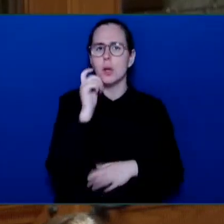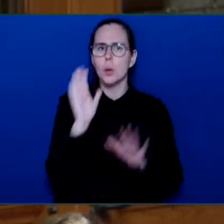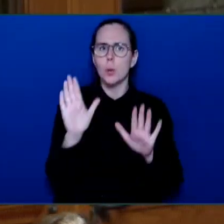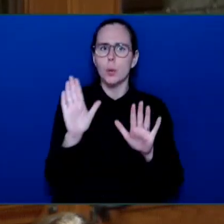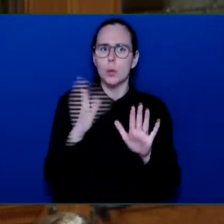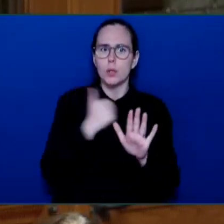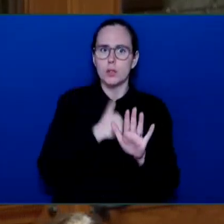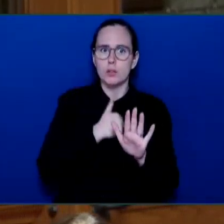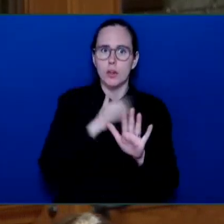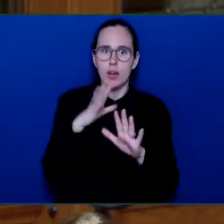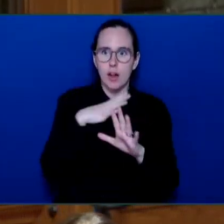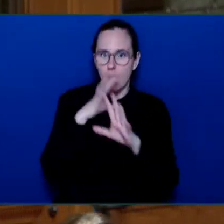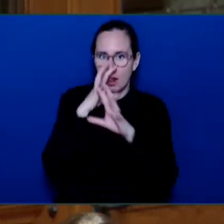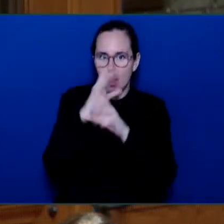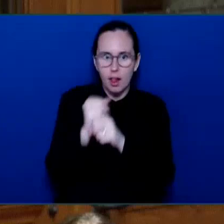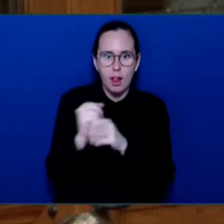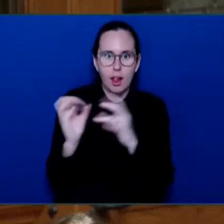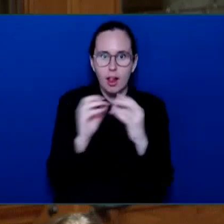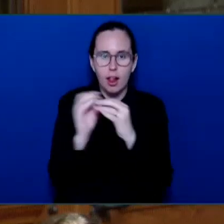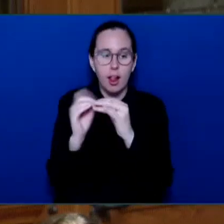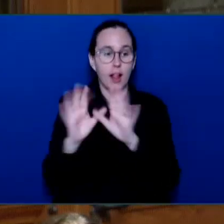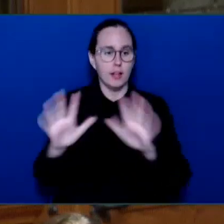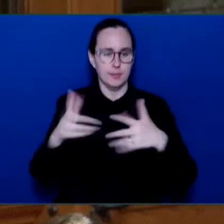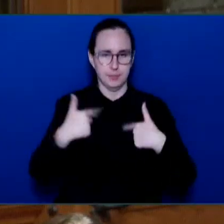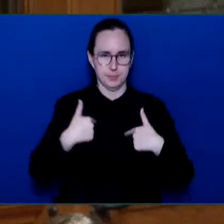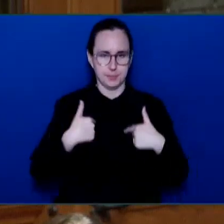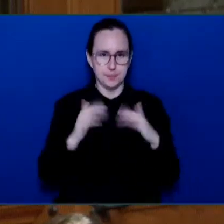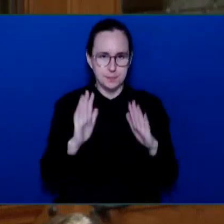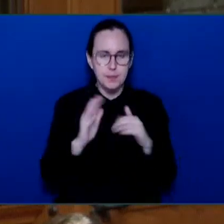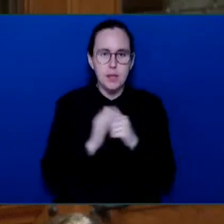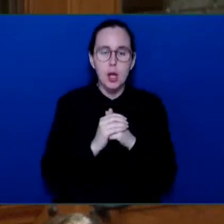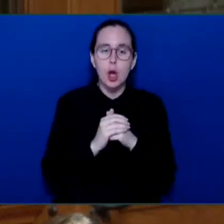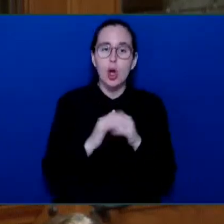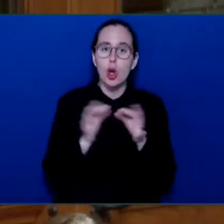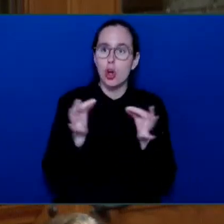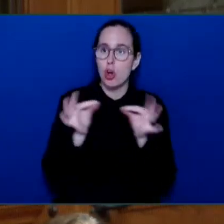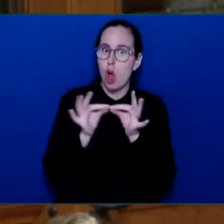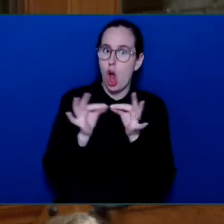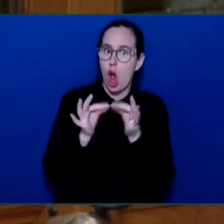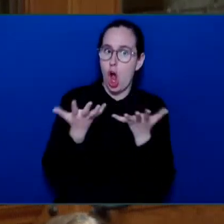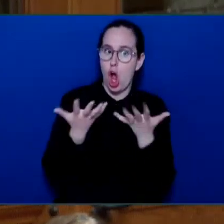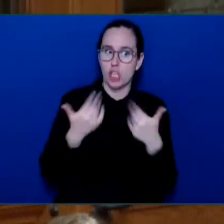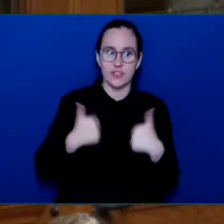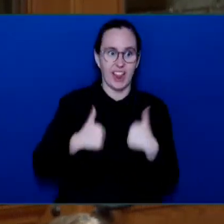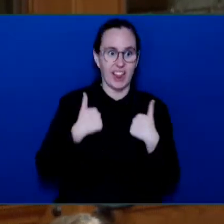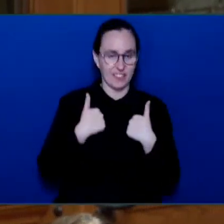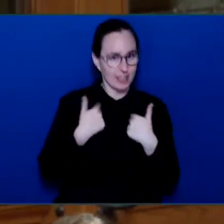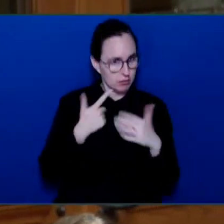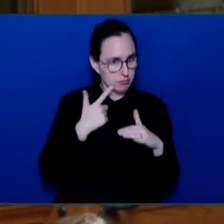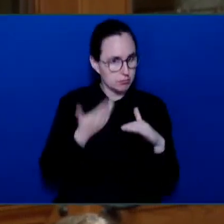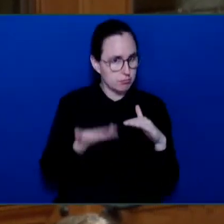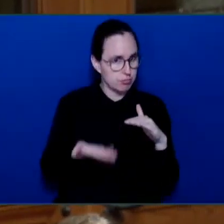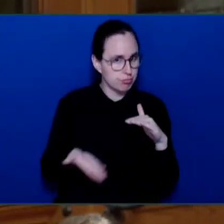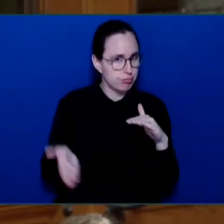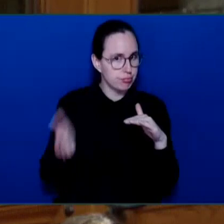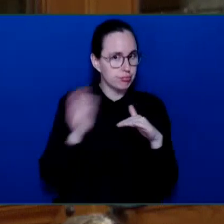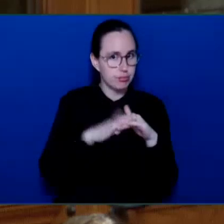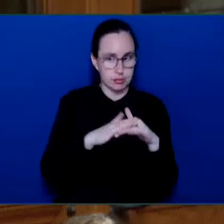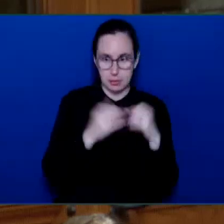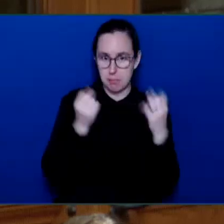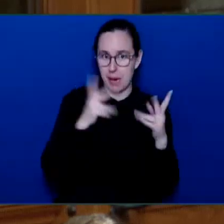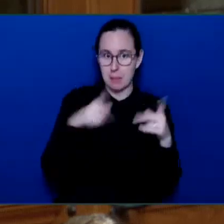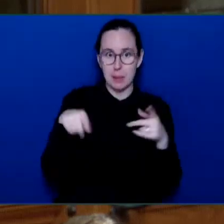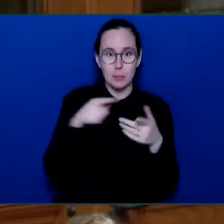in this province, and people are slipping closer and closer towards homelessness every day. More than 100,000 households